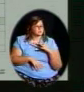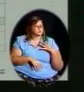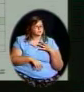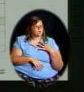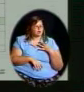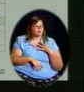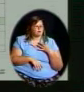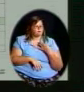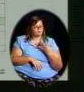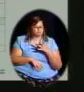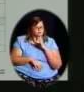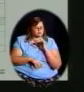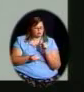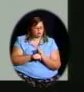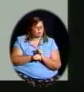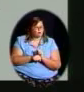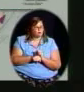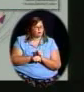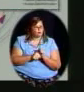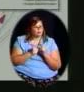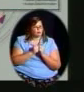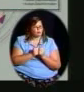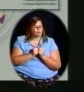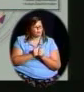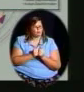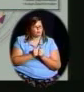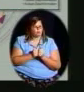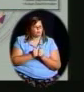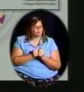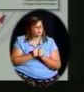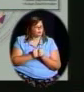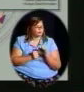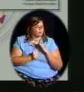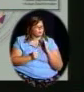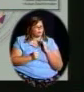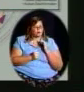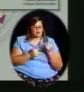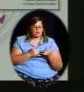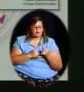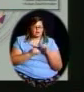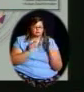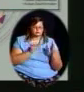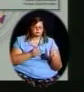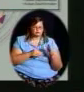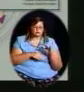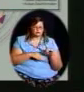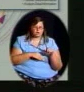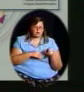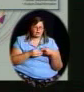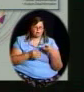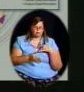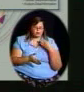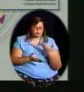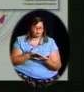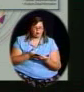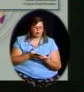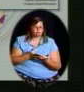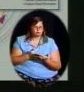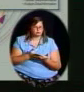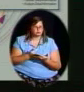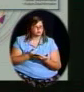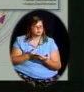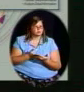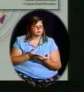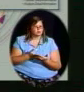when we're talking with administrators to help keep us on the same page. As we look at how we got to where we're going in our